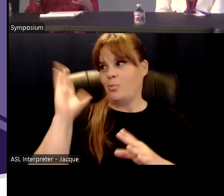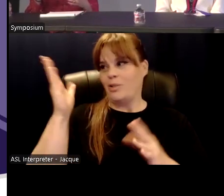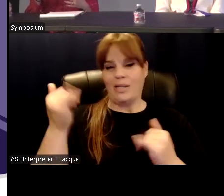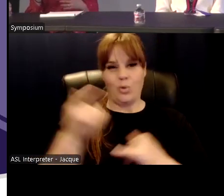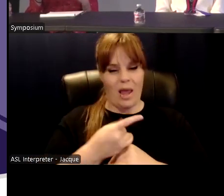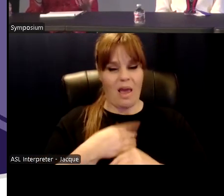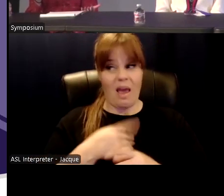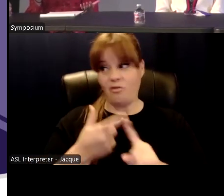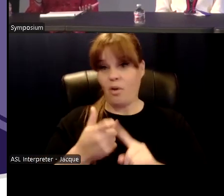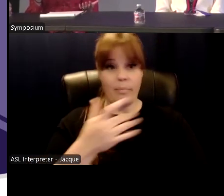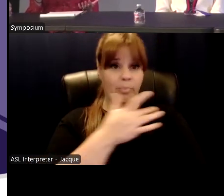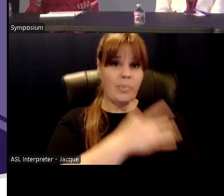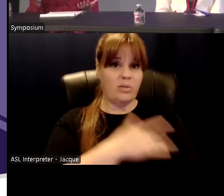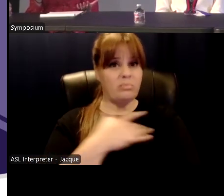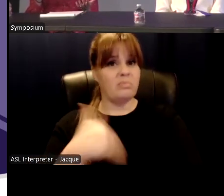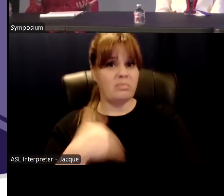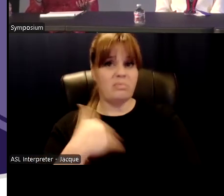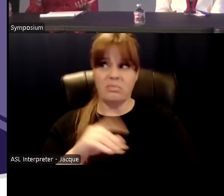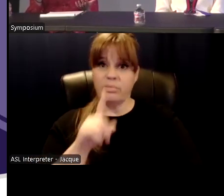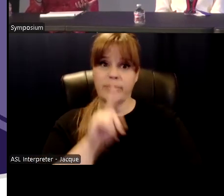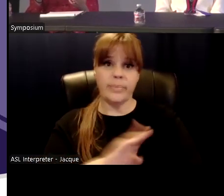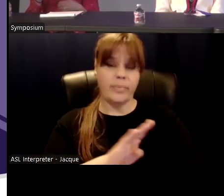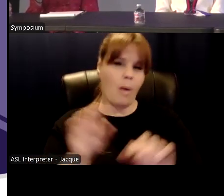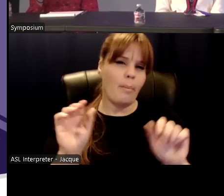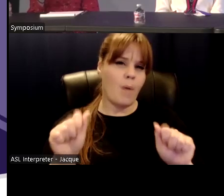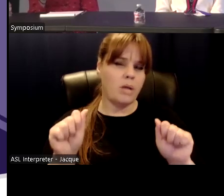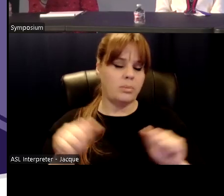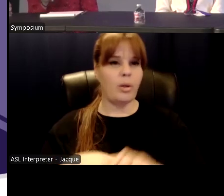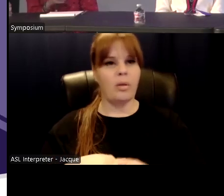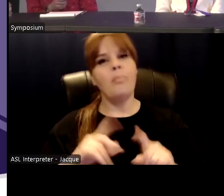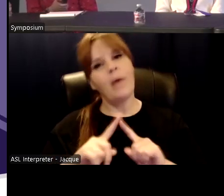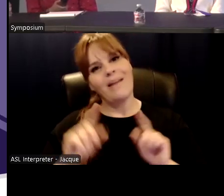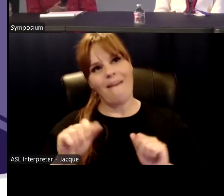that it is possible. It's just can be a journey.